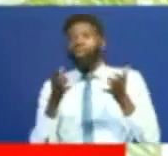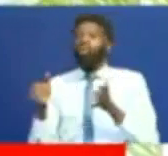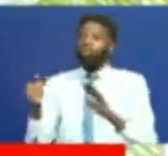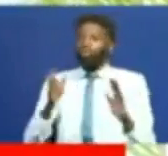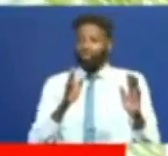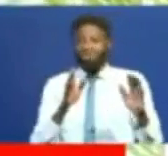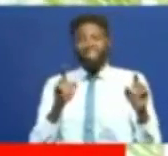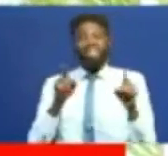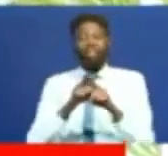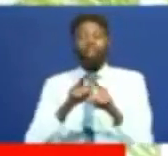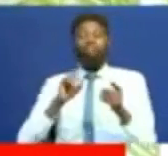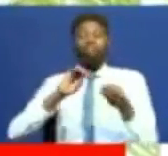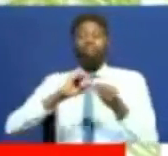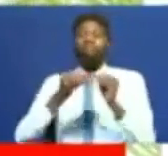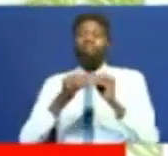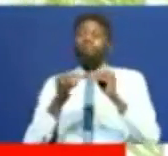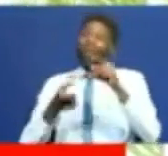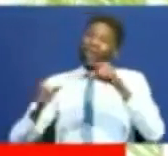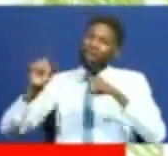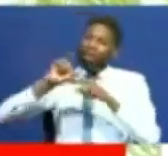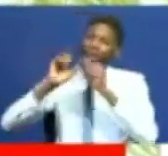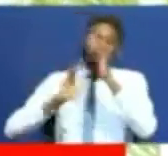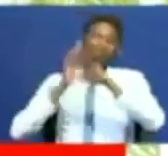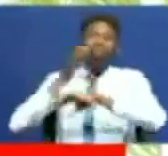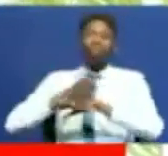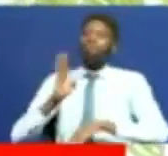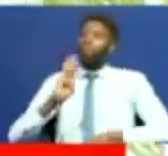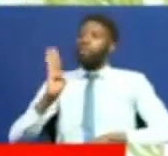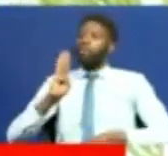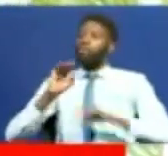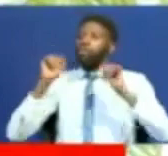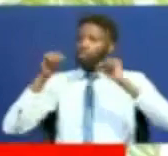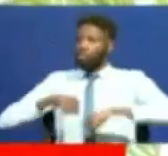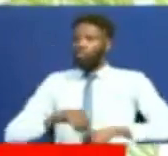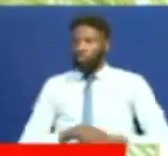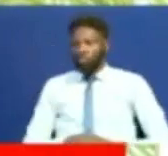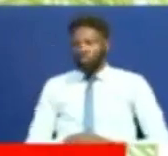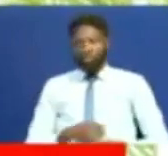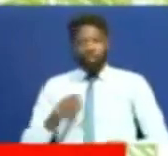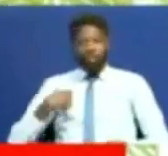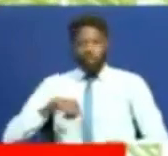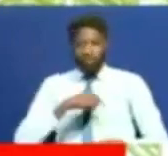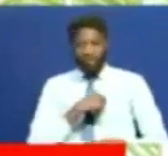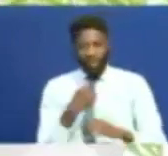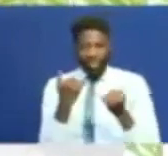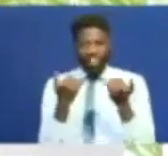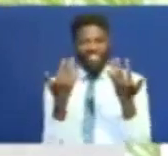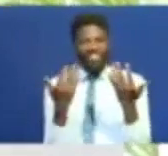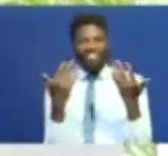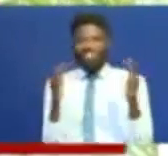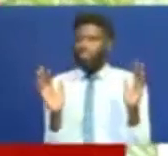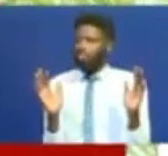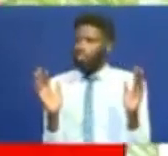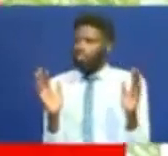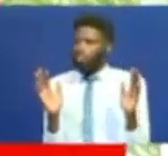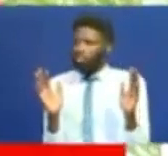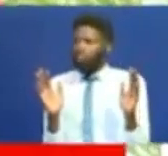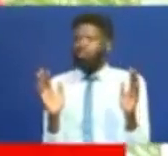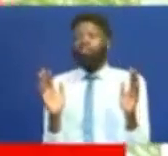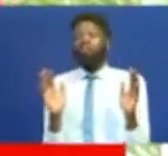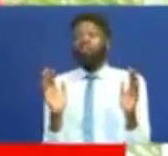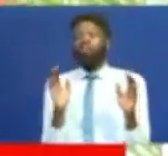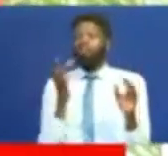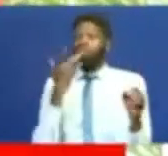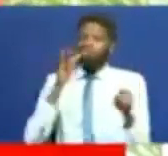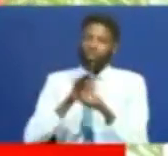go up into the billions. And we have undertaken that we will